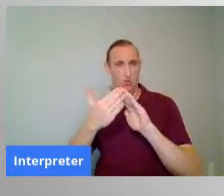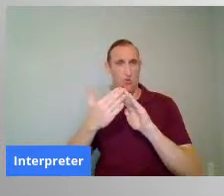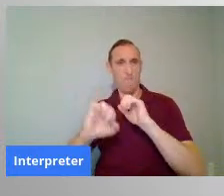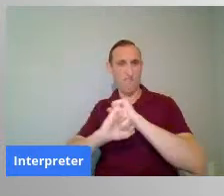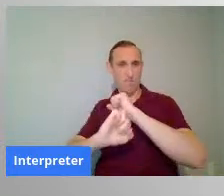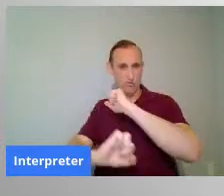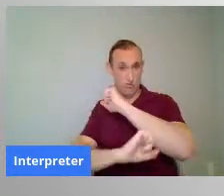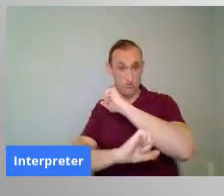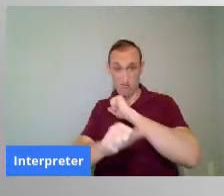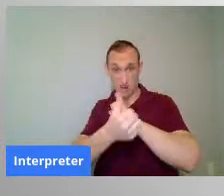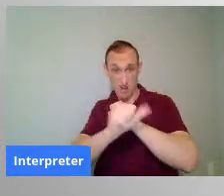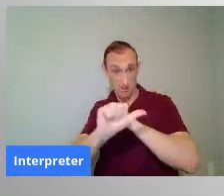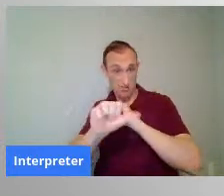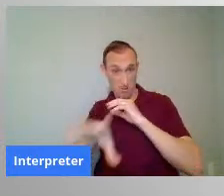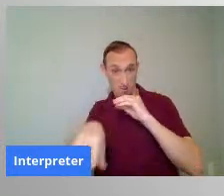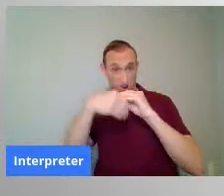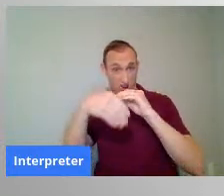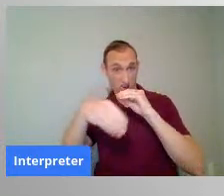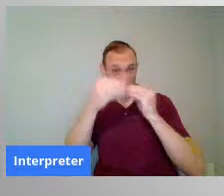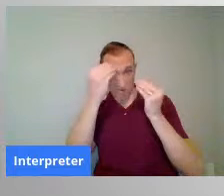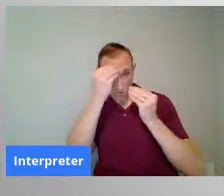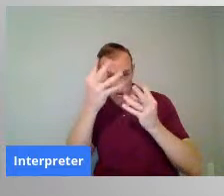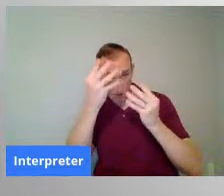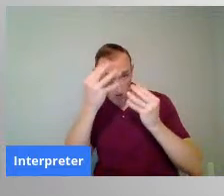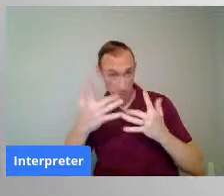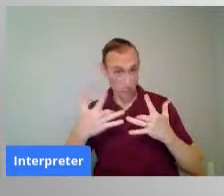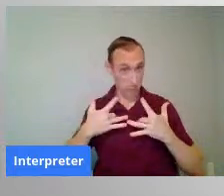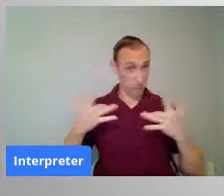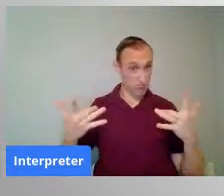Any updates there?